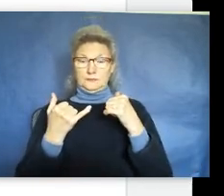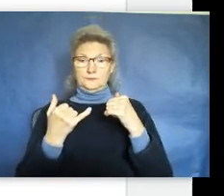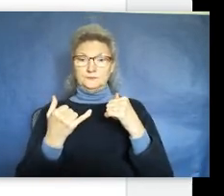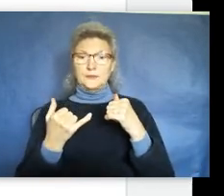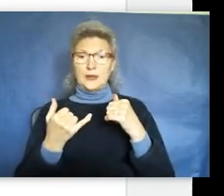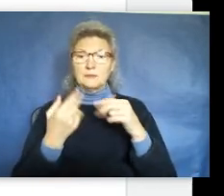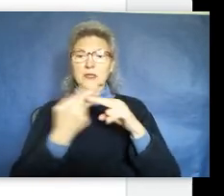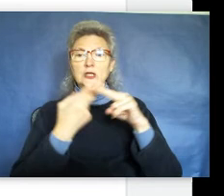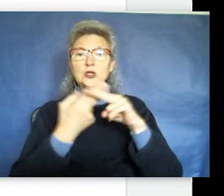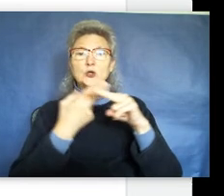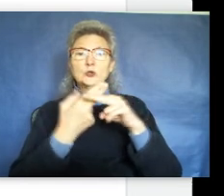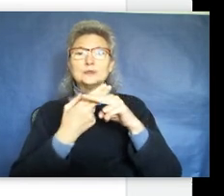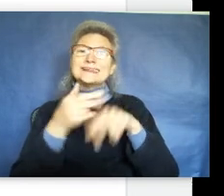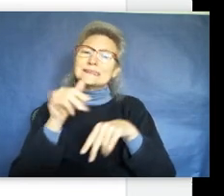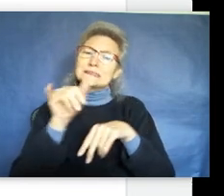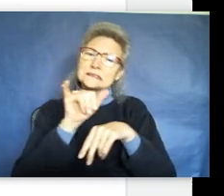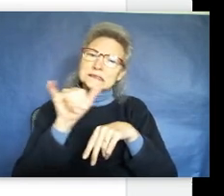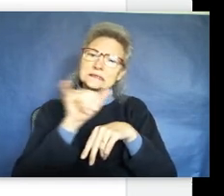to use